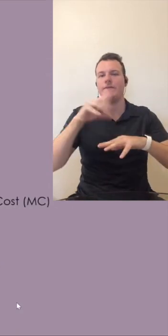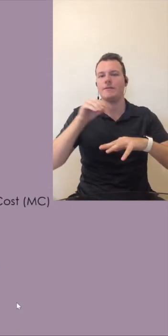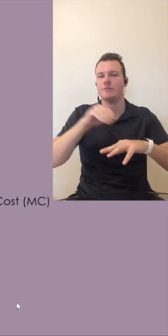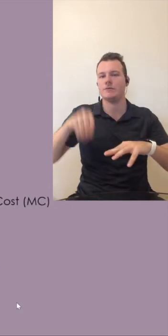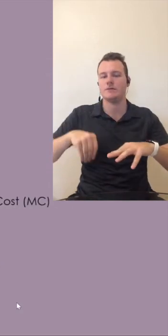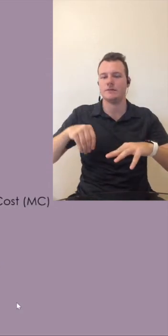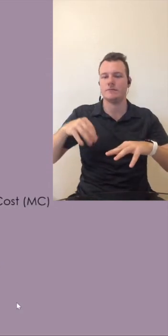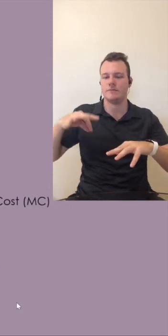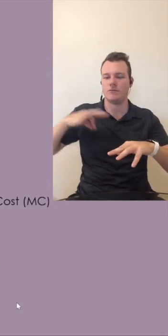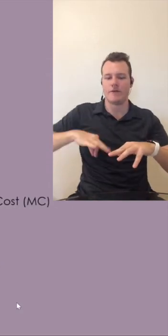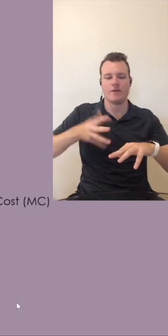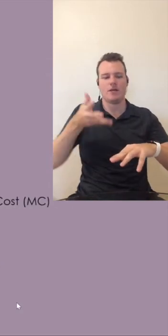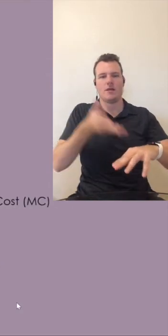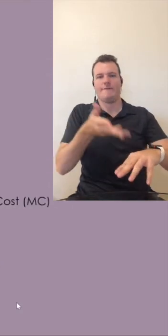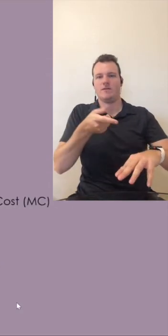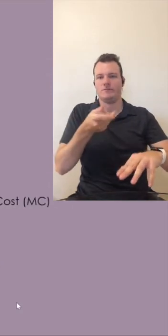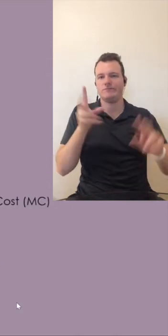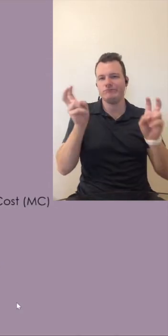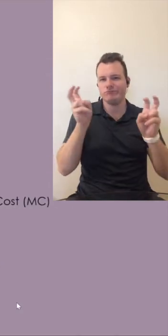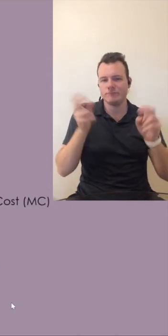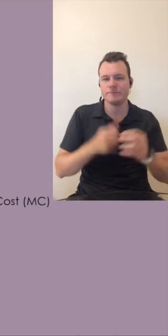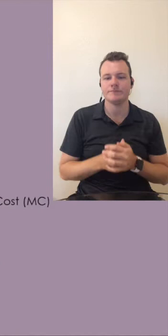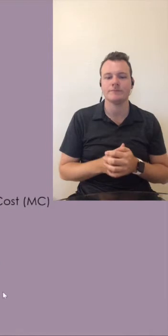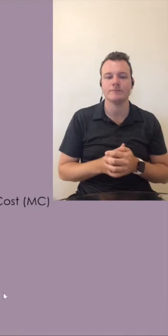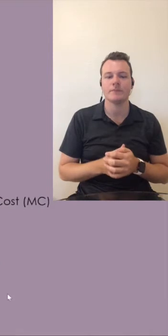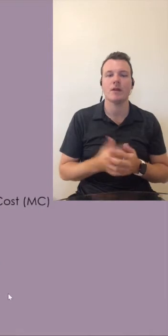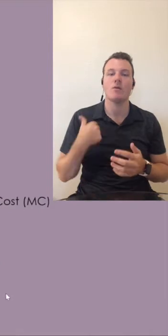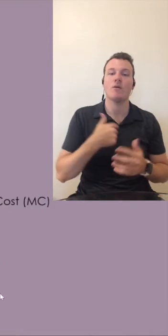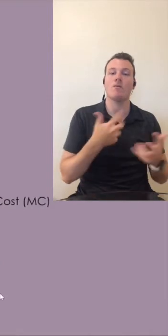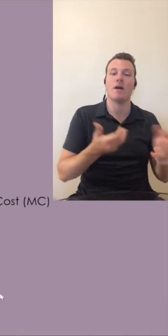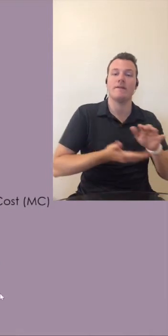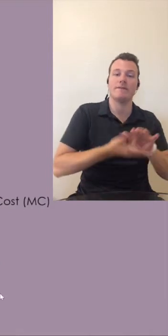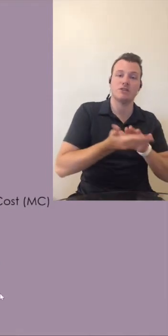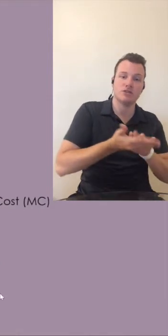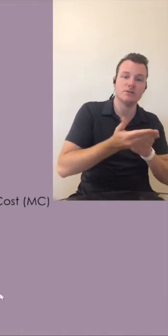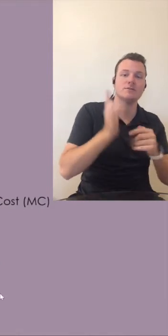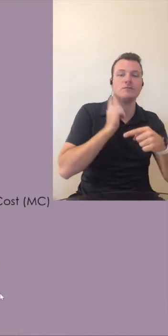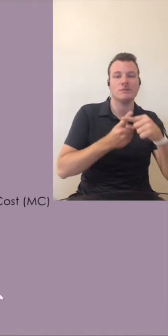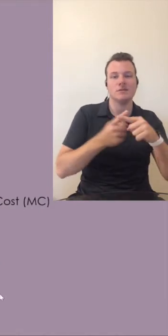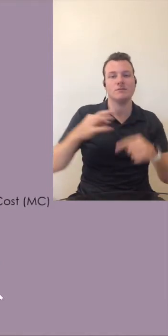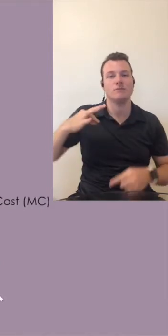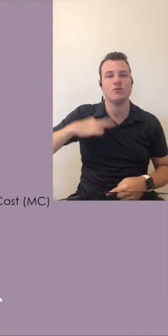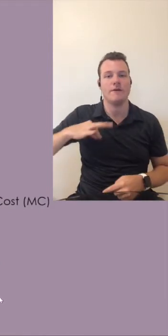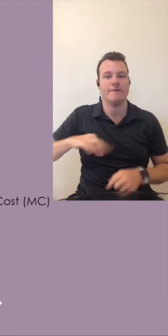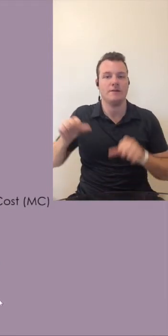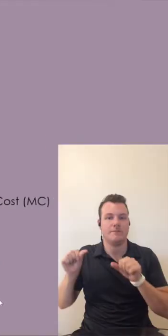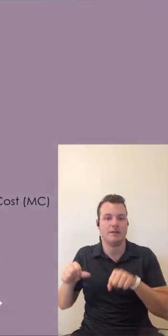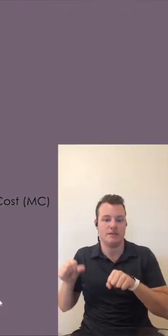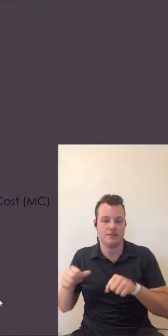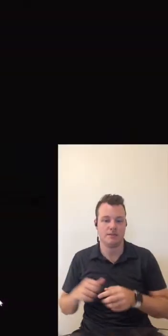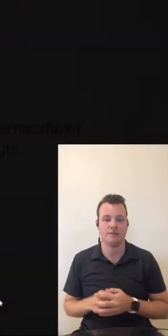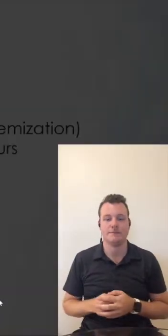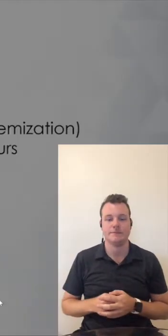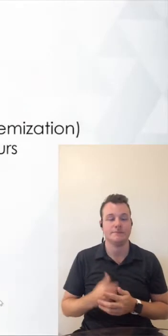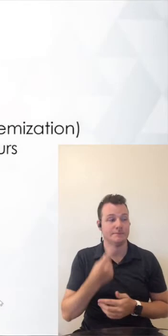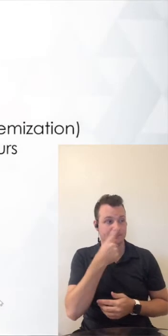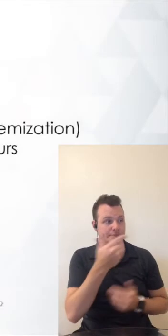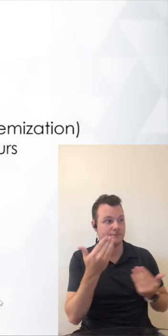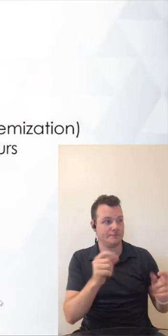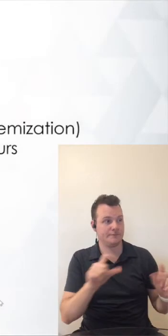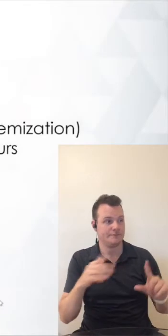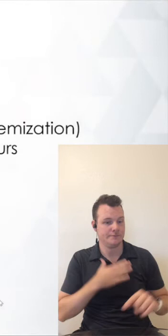for efficiencies, and then we're also looking for profitability. Okay. So Steph, if you'll go to the next slide,